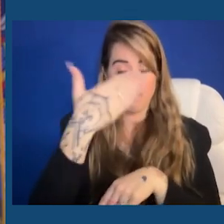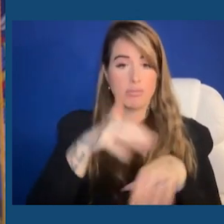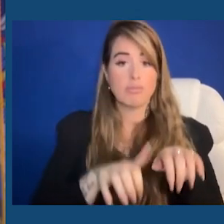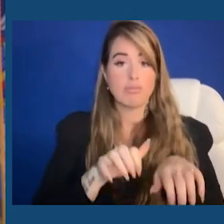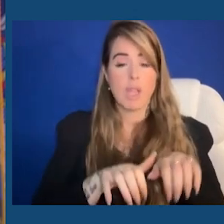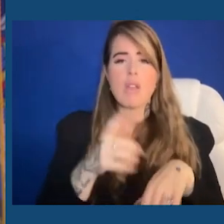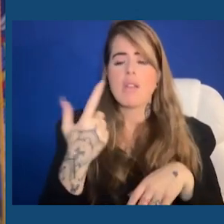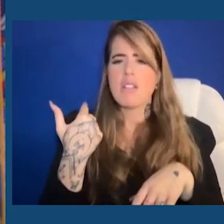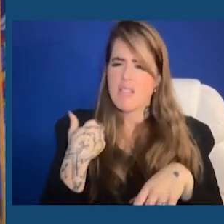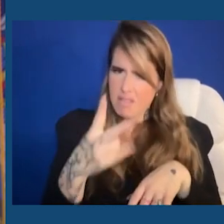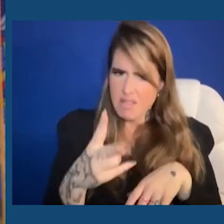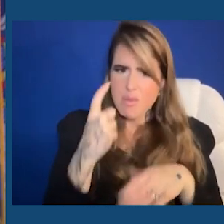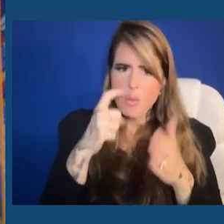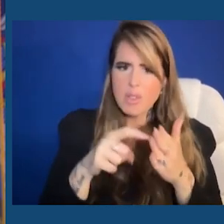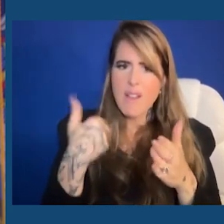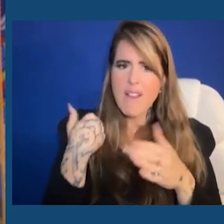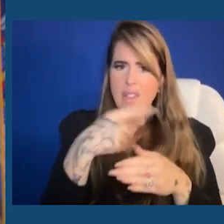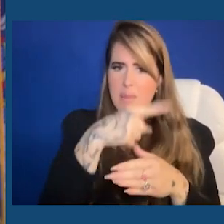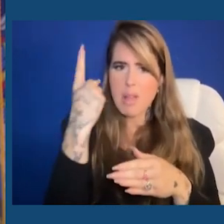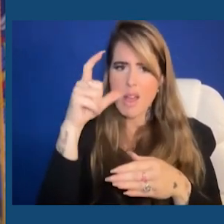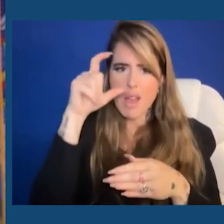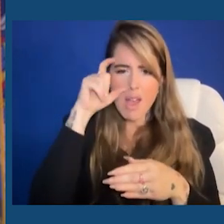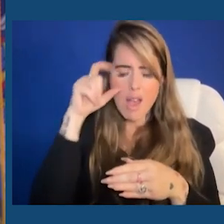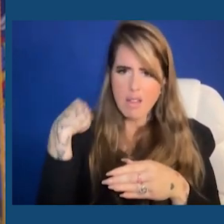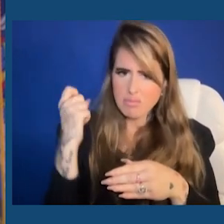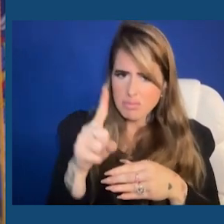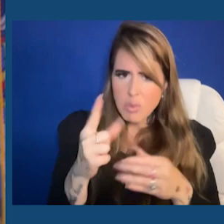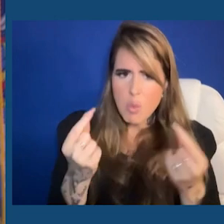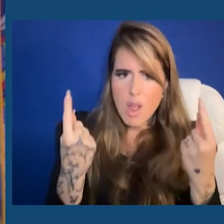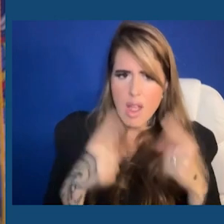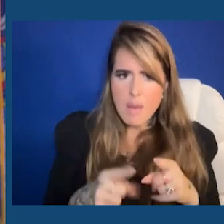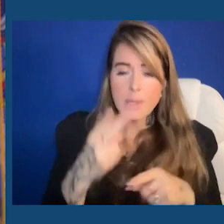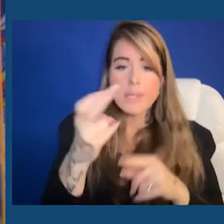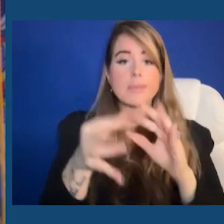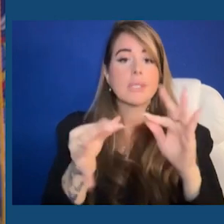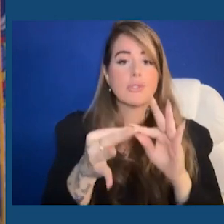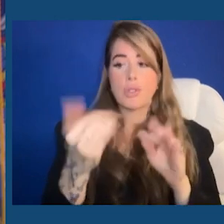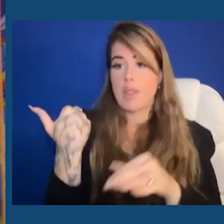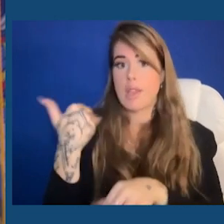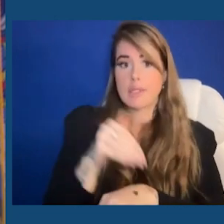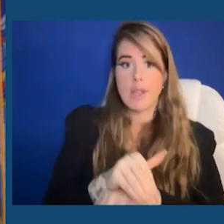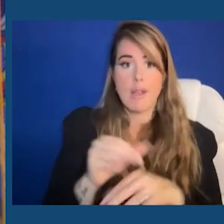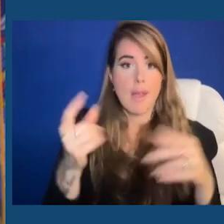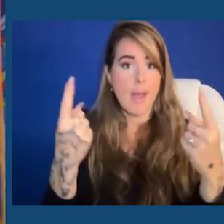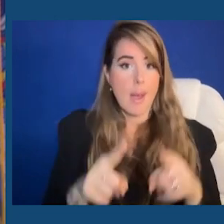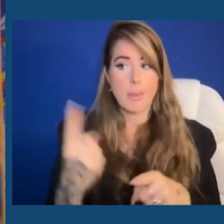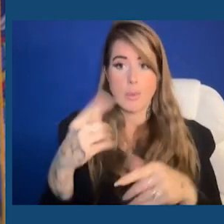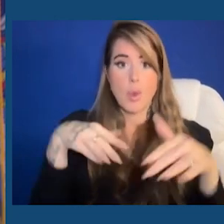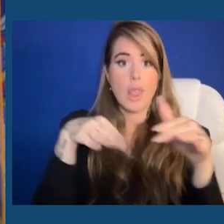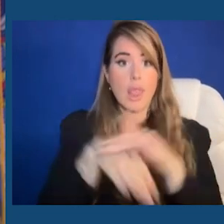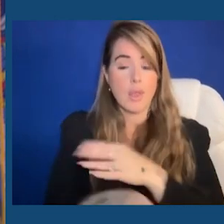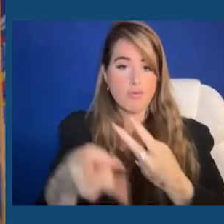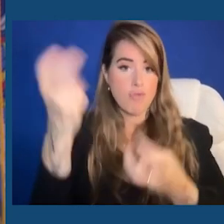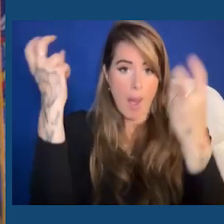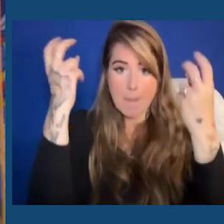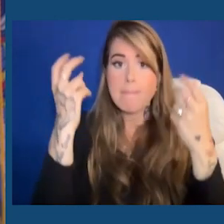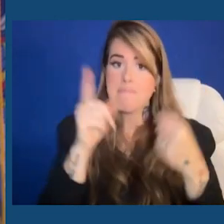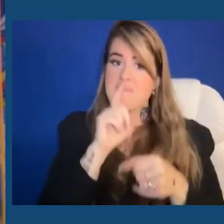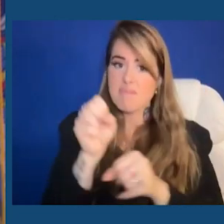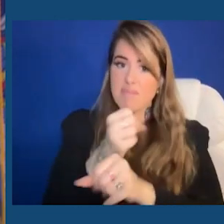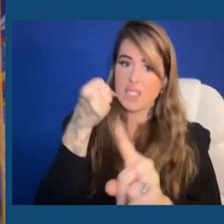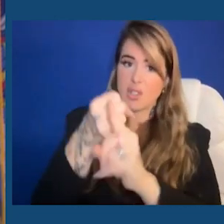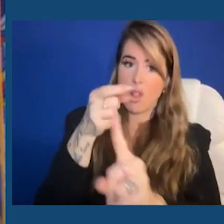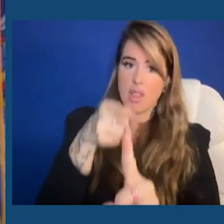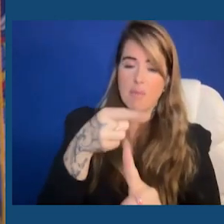asked him what happened, and he told me that there was a robbery the night before, and he was assaulted. And I made a promise to him that if I was elected,